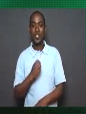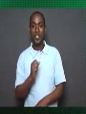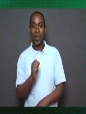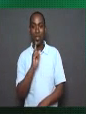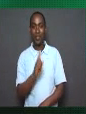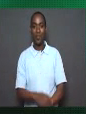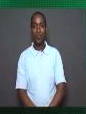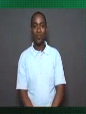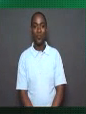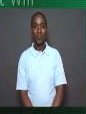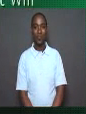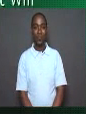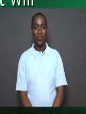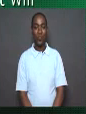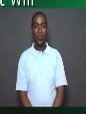sulfate.